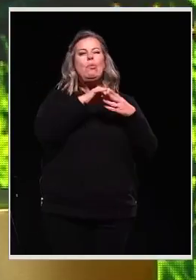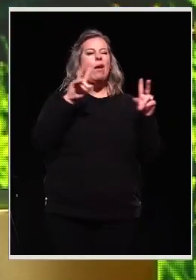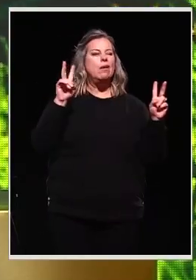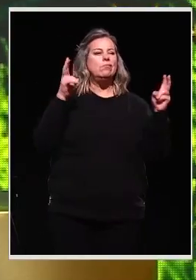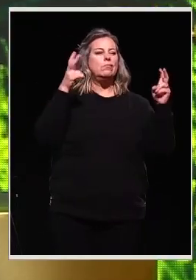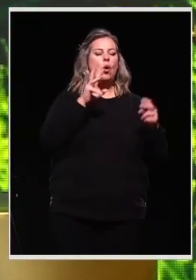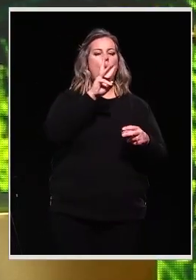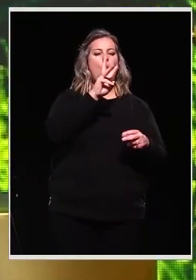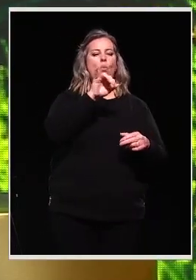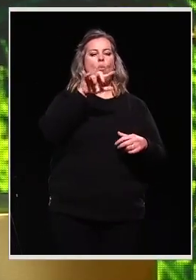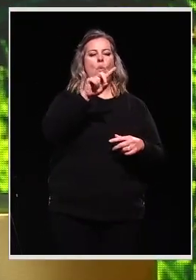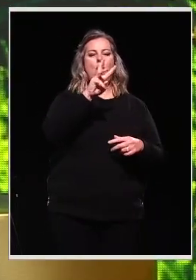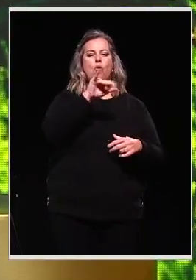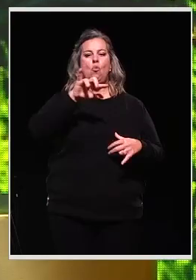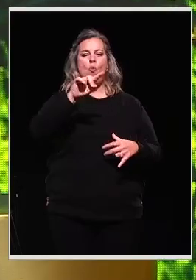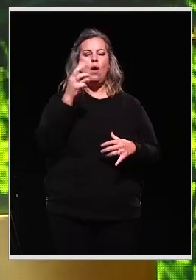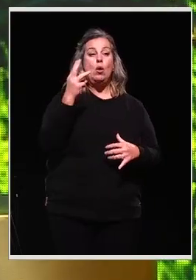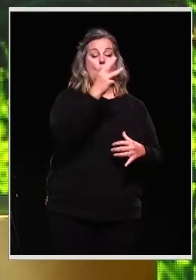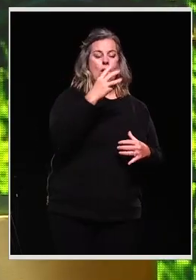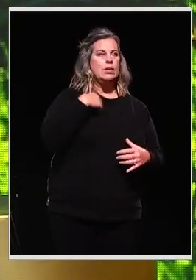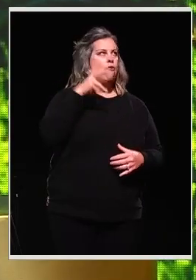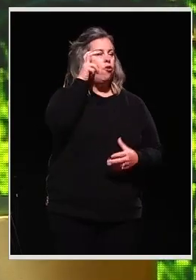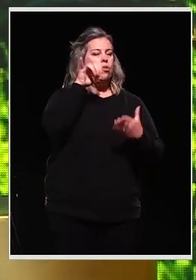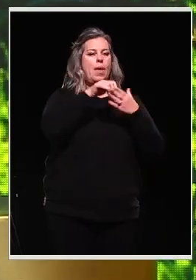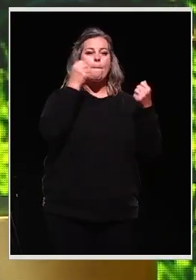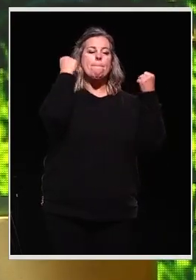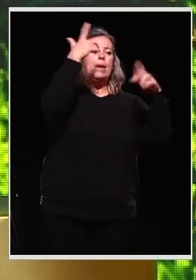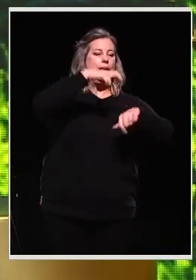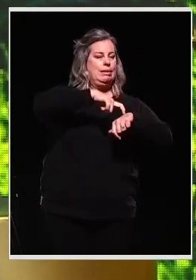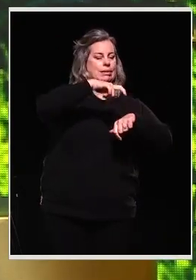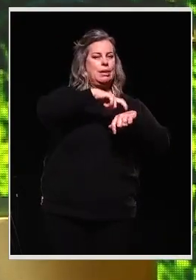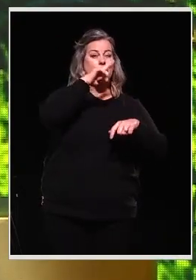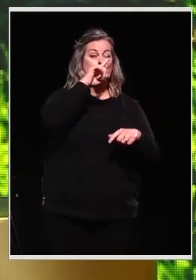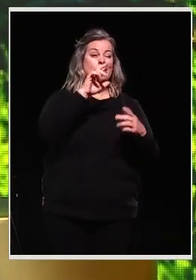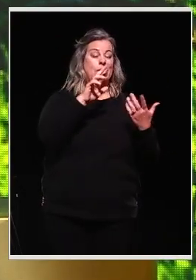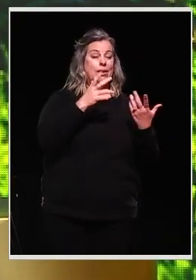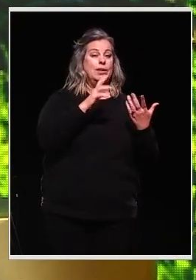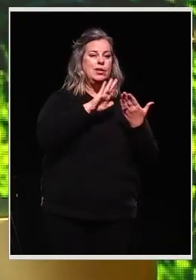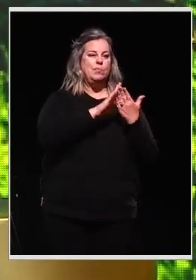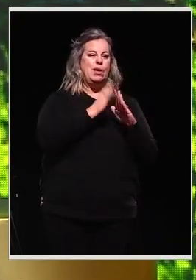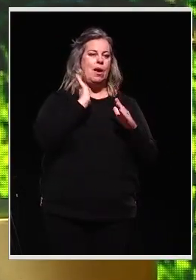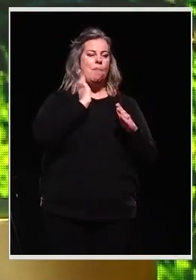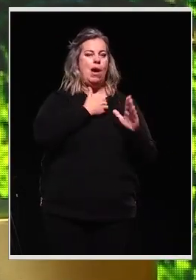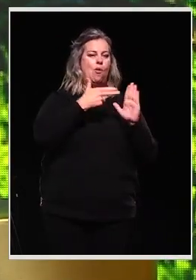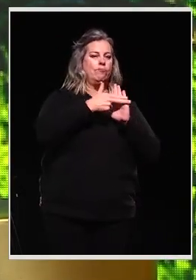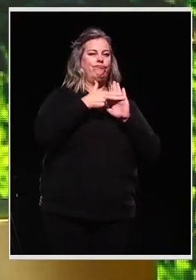West, I can't tell you how many times I've heard that when I'm out there talking to people about this. It's sort of funny. It's become the catchphrase, but I think it's really